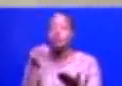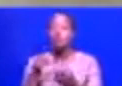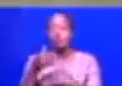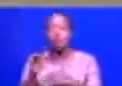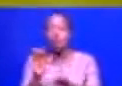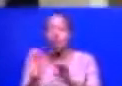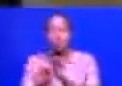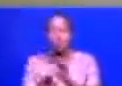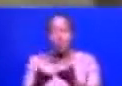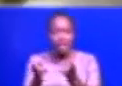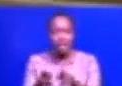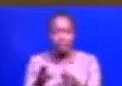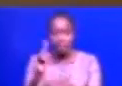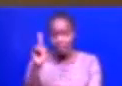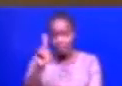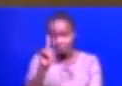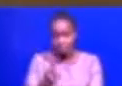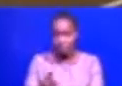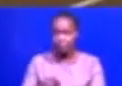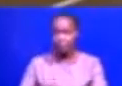everything going to be happening in Nairobi?